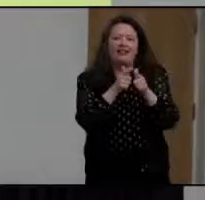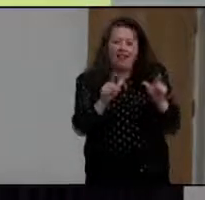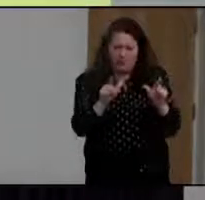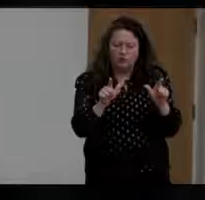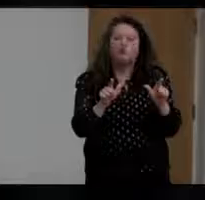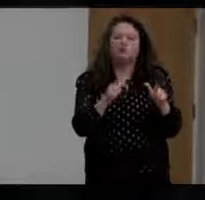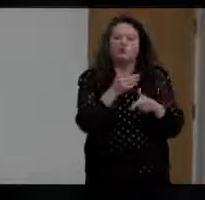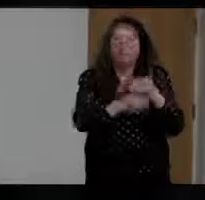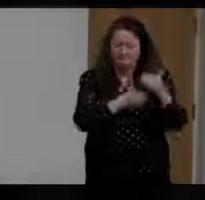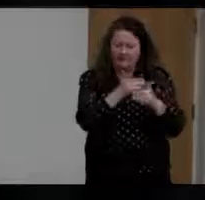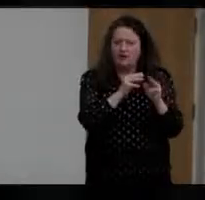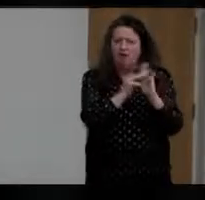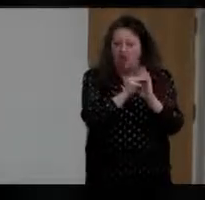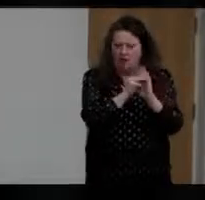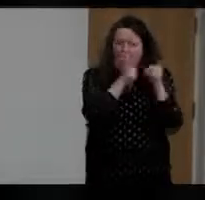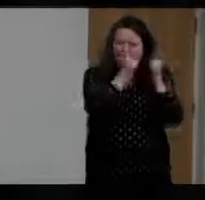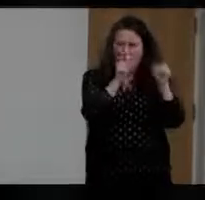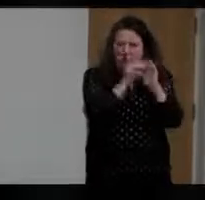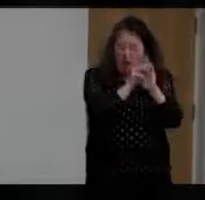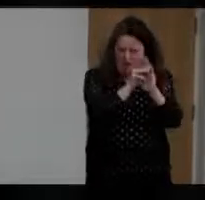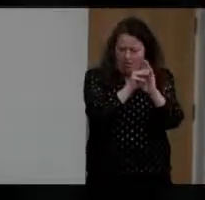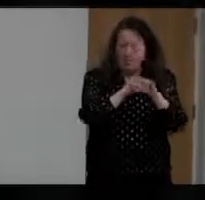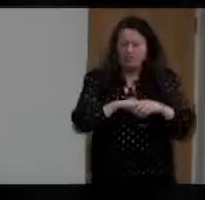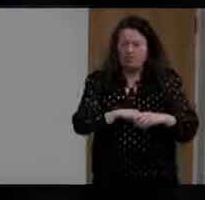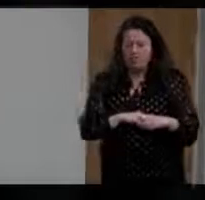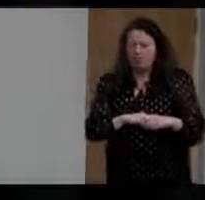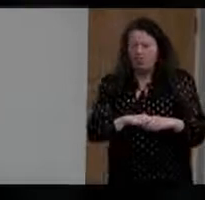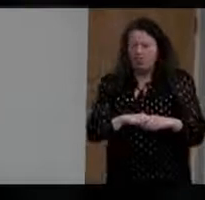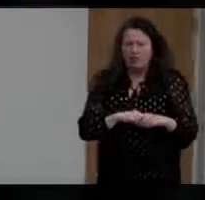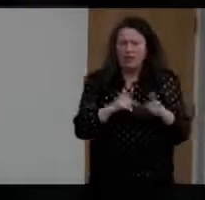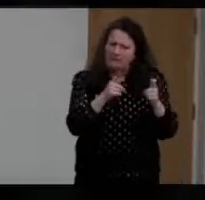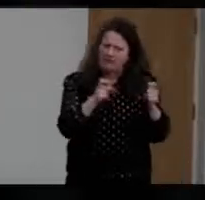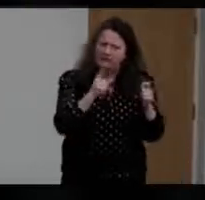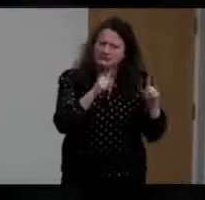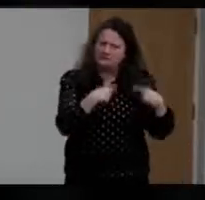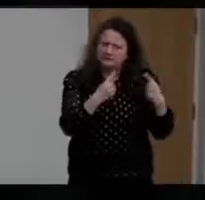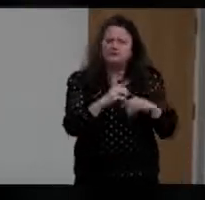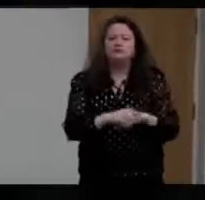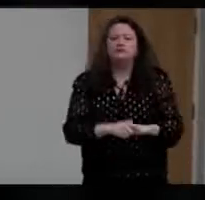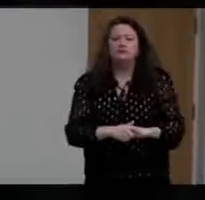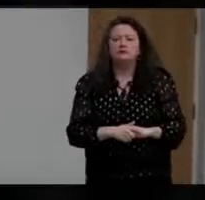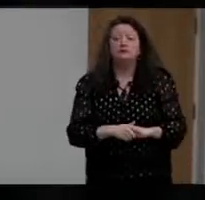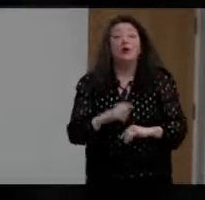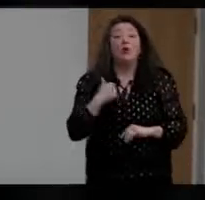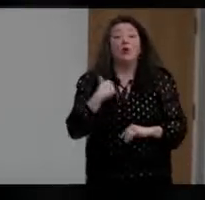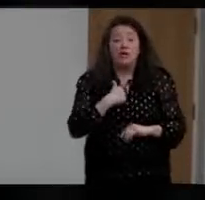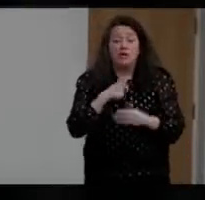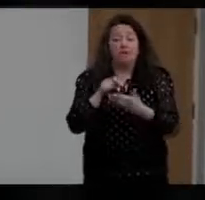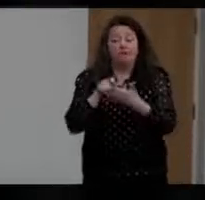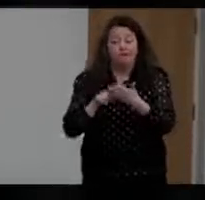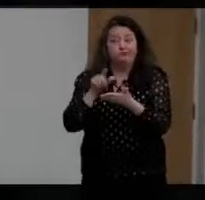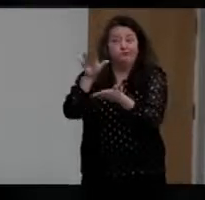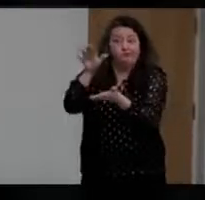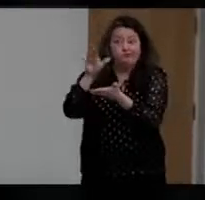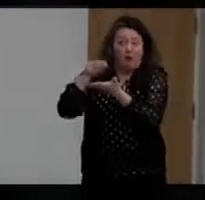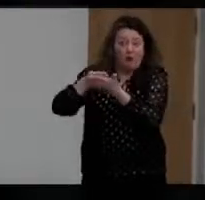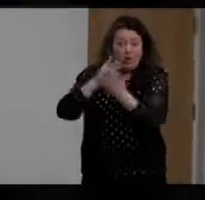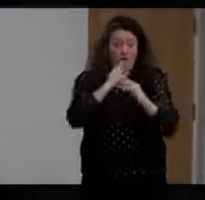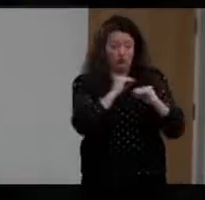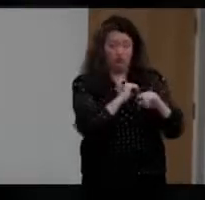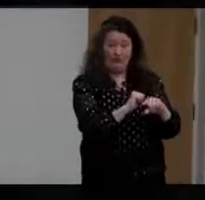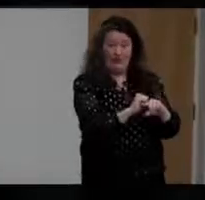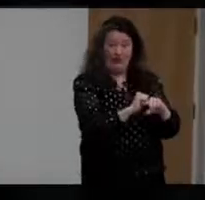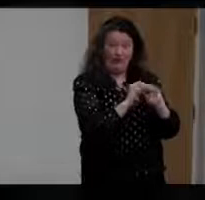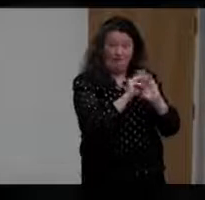models that have ever existed. And I was doing some calculations for a grant application, and if we wanted to train one of these models from